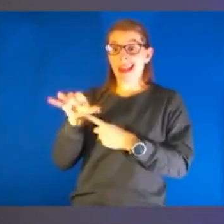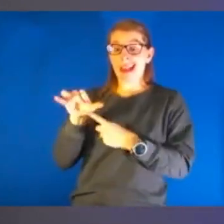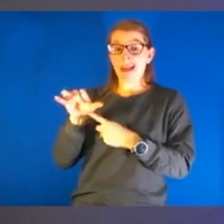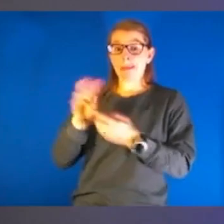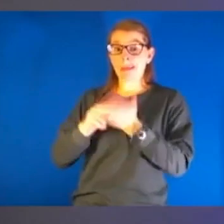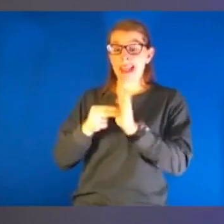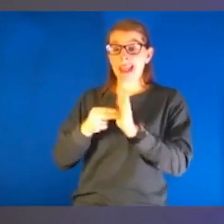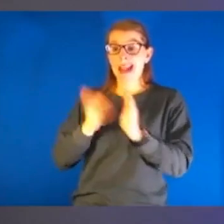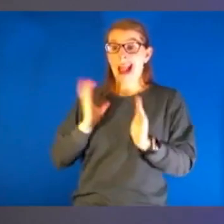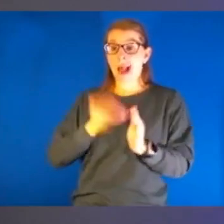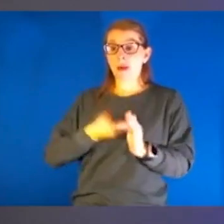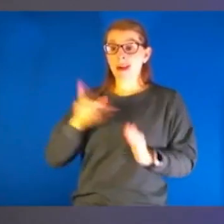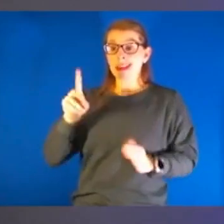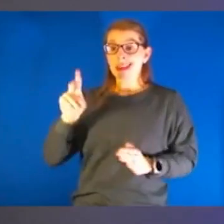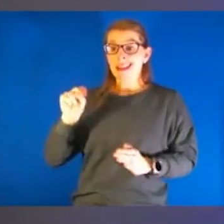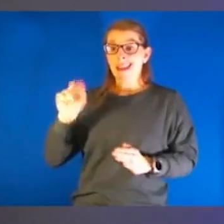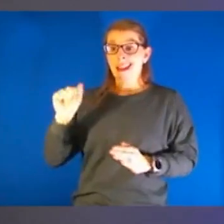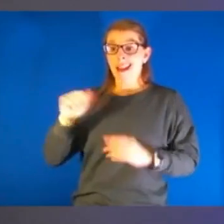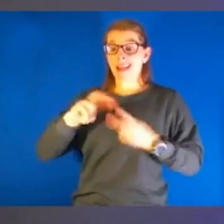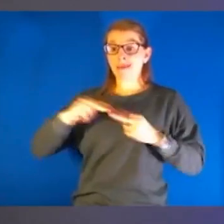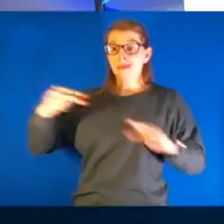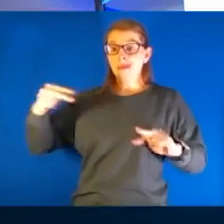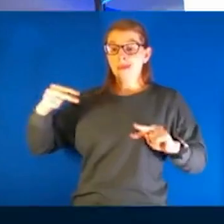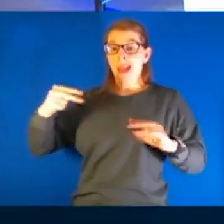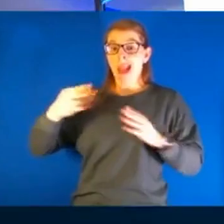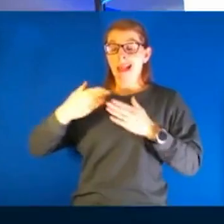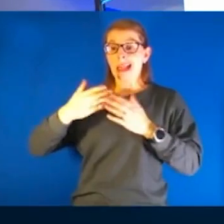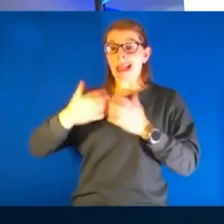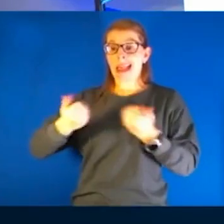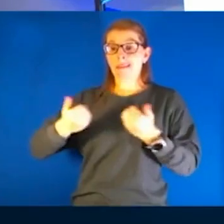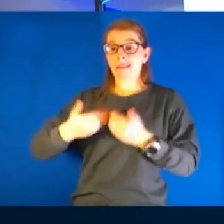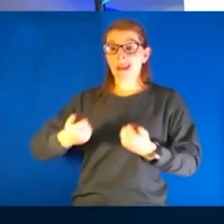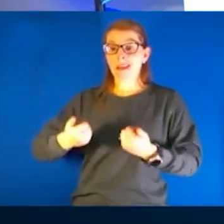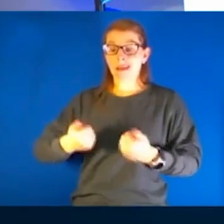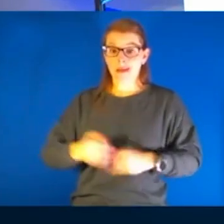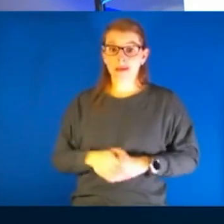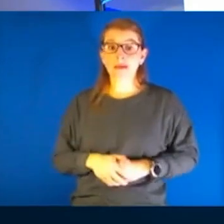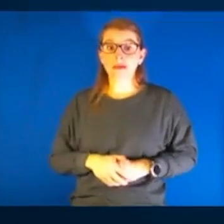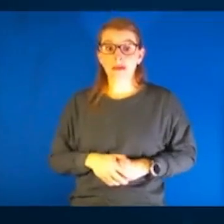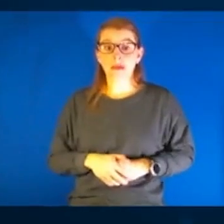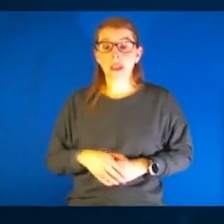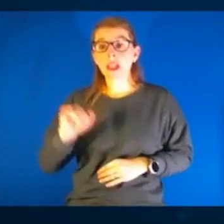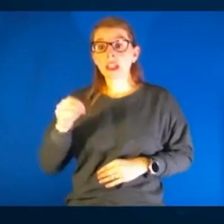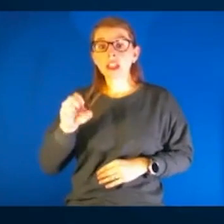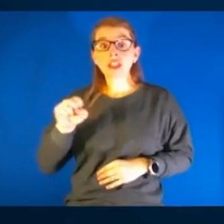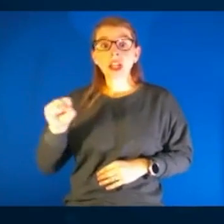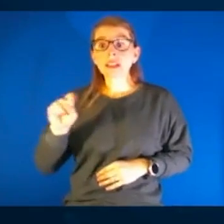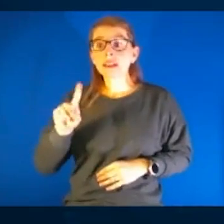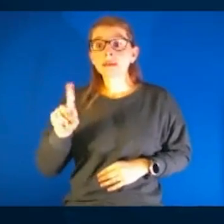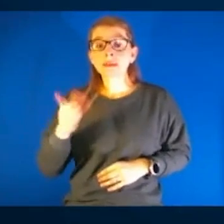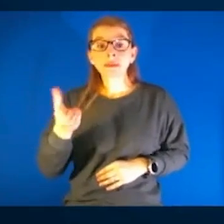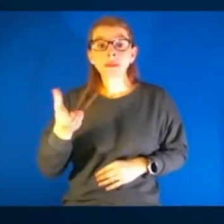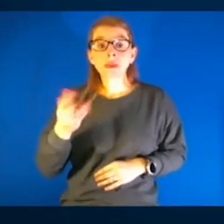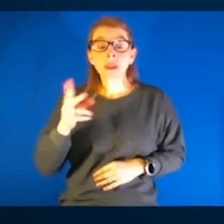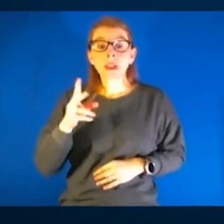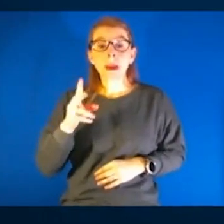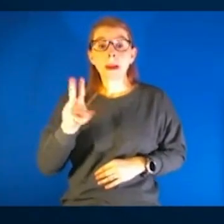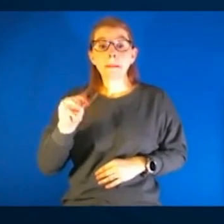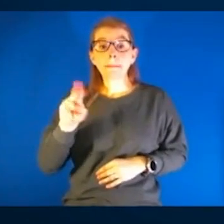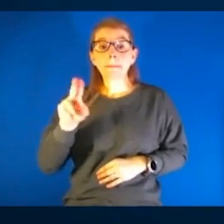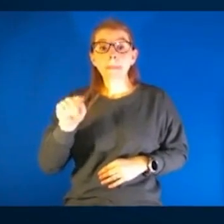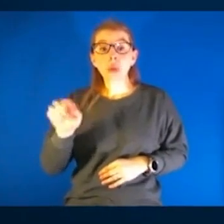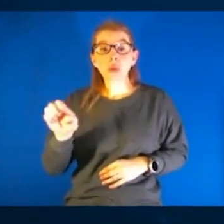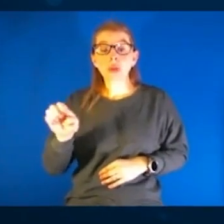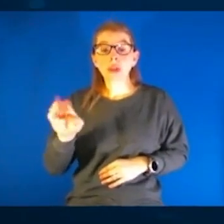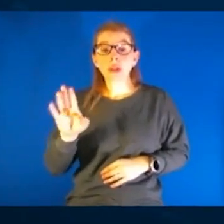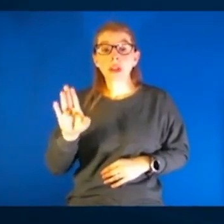and our genetic material and cleave it. Okay. Jess. Yep, you're on Zoom. You're on mute. Guys, can you